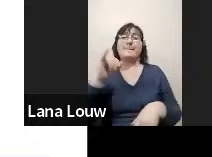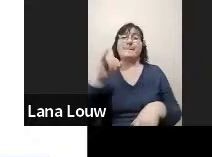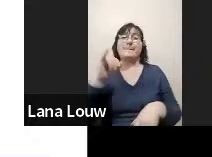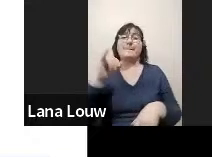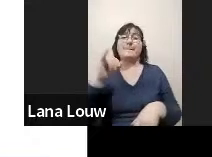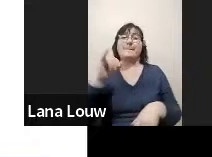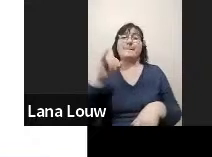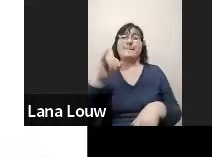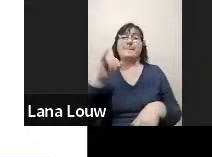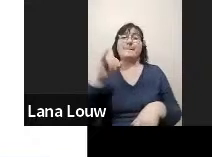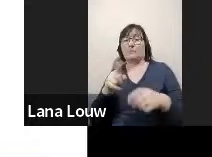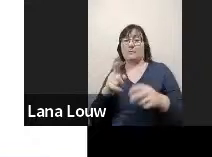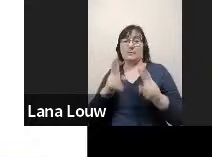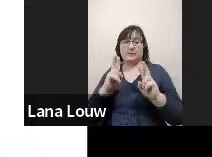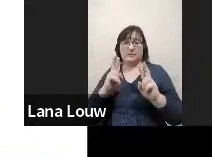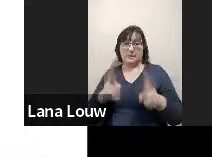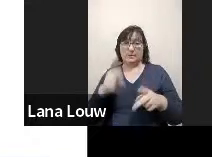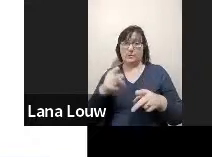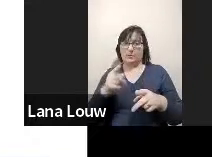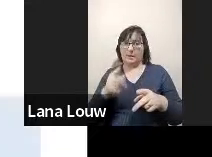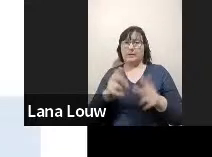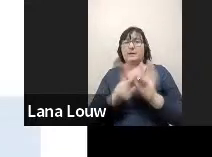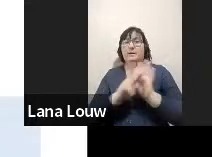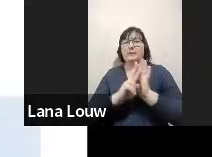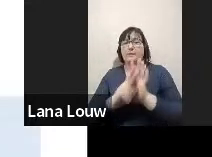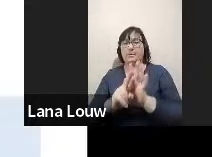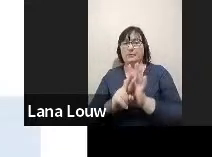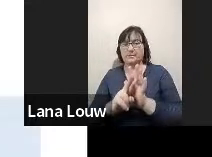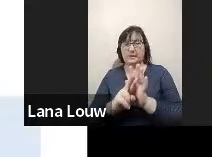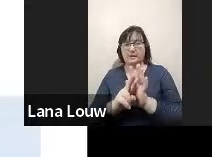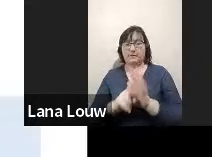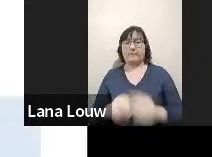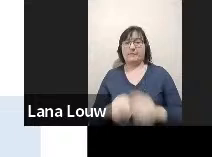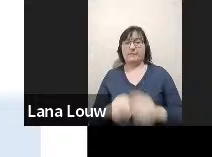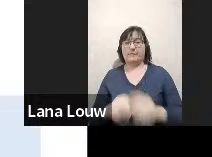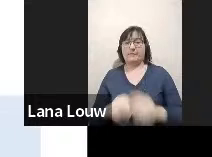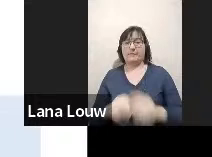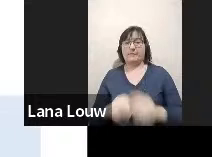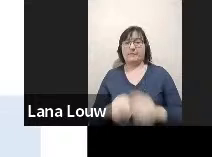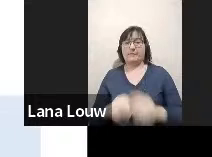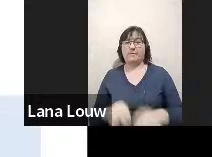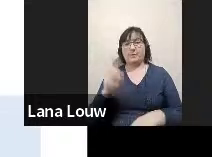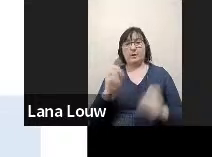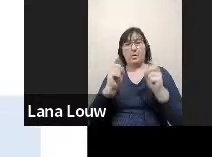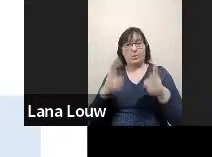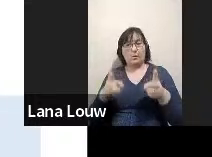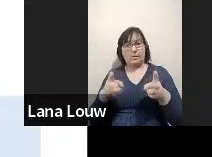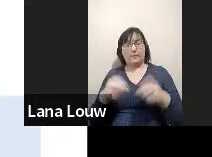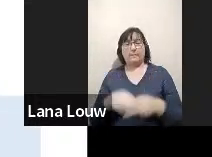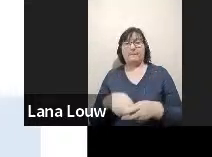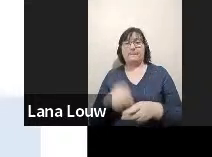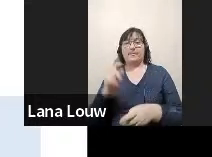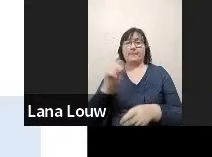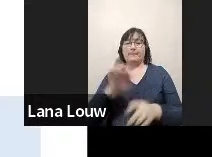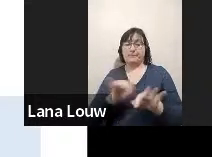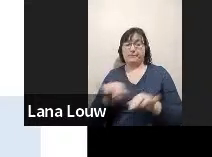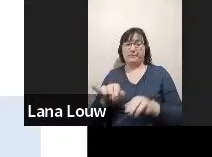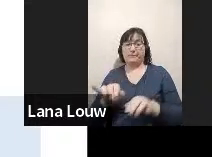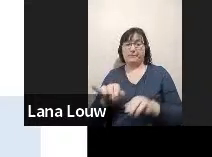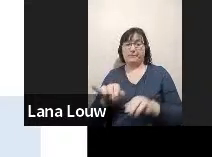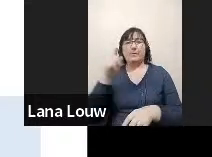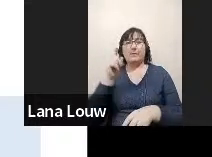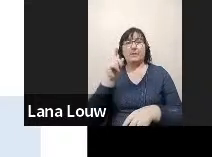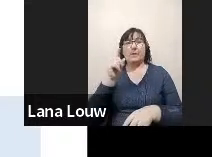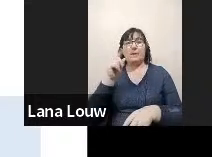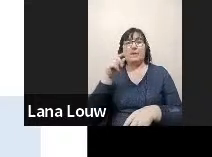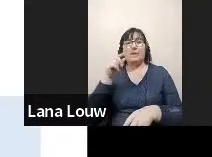registered representative. Okay. Once you click on OK, they enter the one-time PIN. Then what will happen is you will